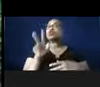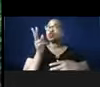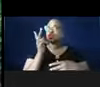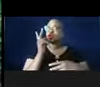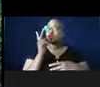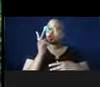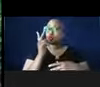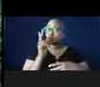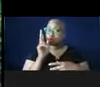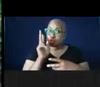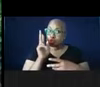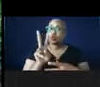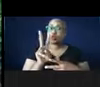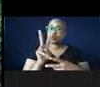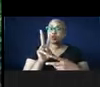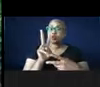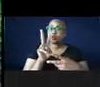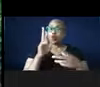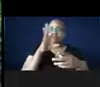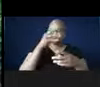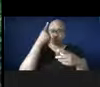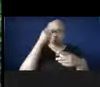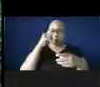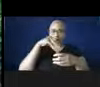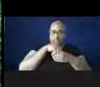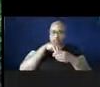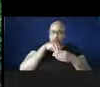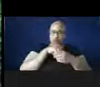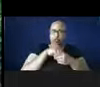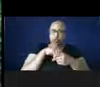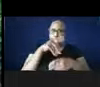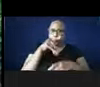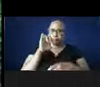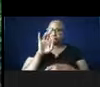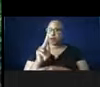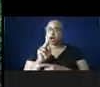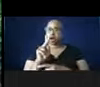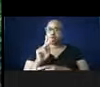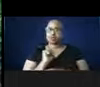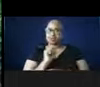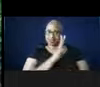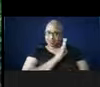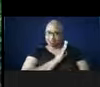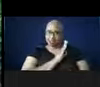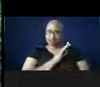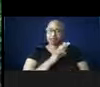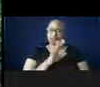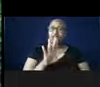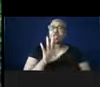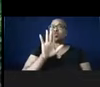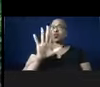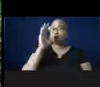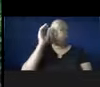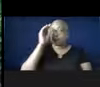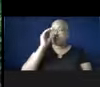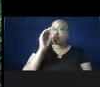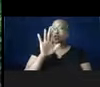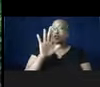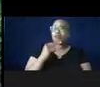kind of internal and park staff, that your voice matters, and a robust